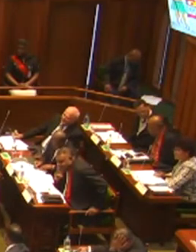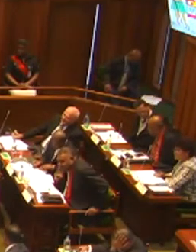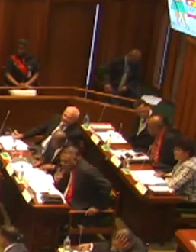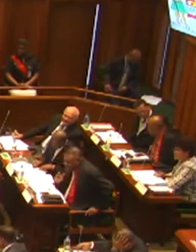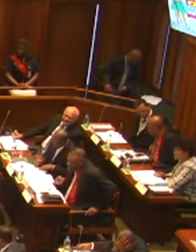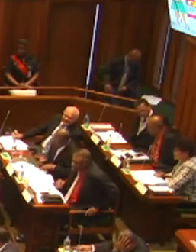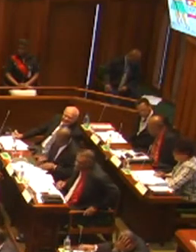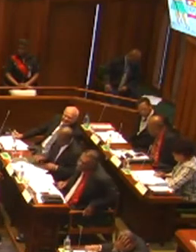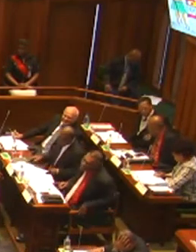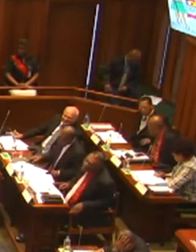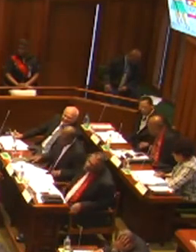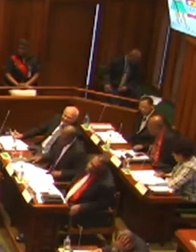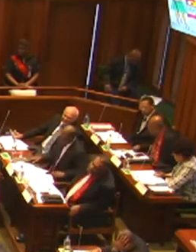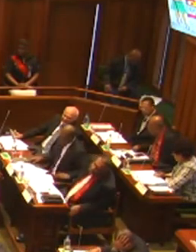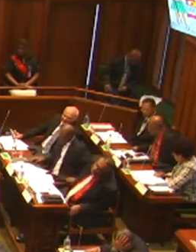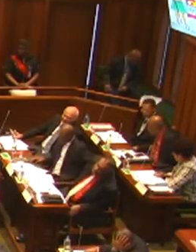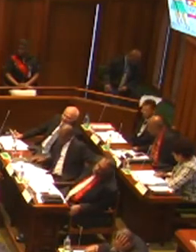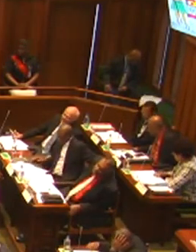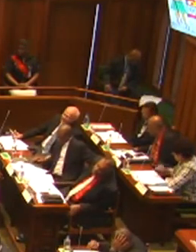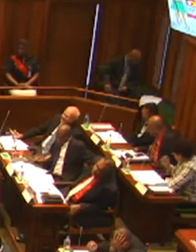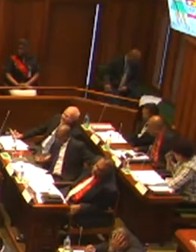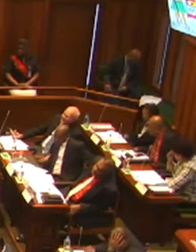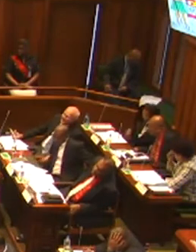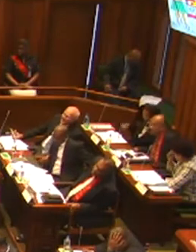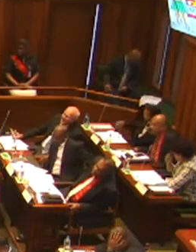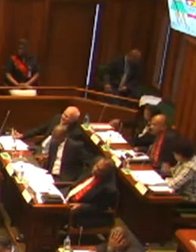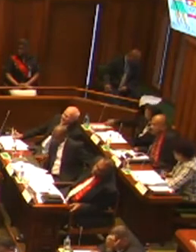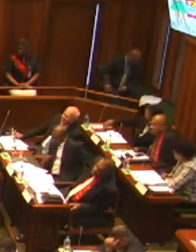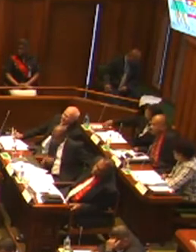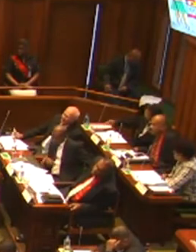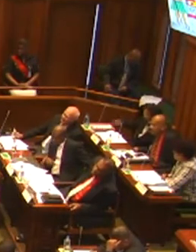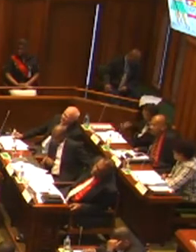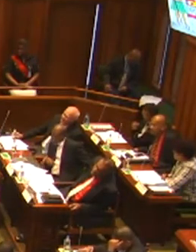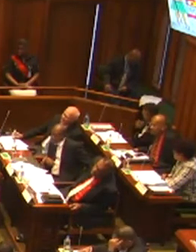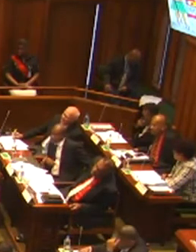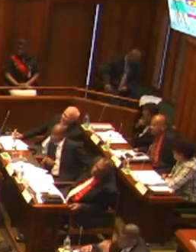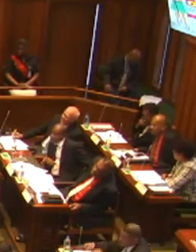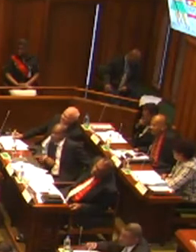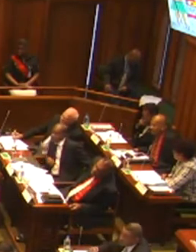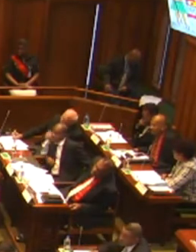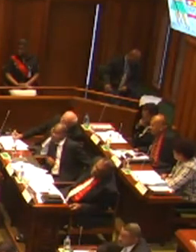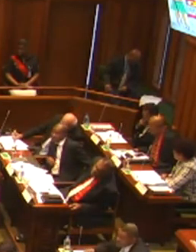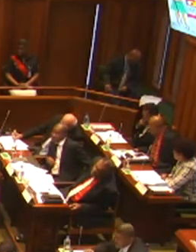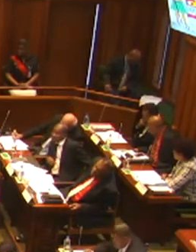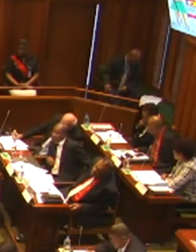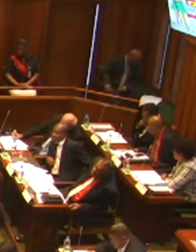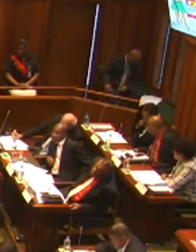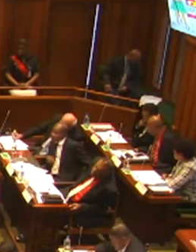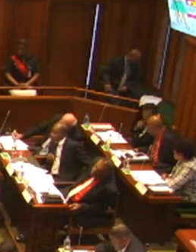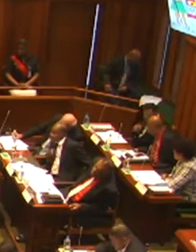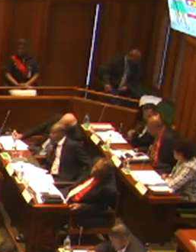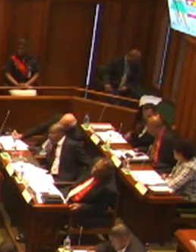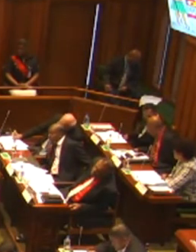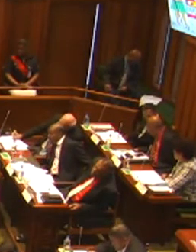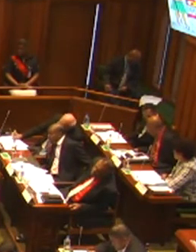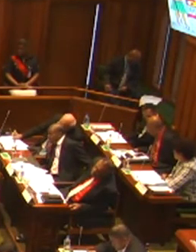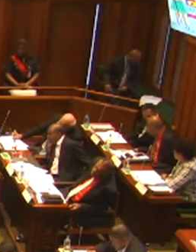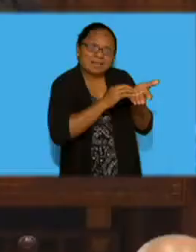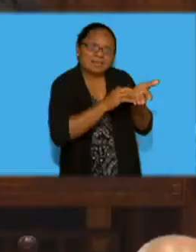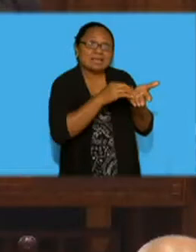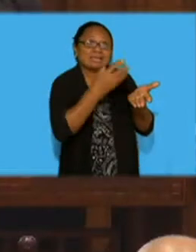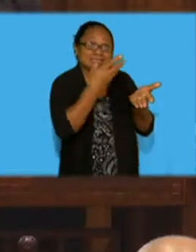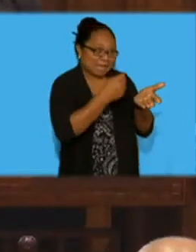dots that can be read with the fingers when they touch the button on the device by people who are visually